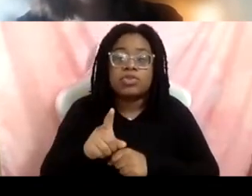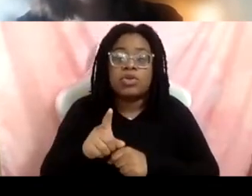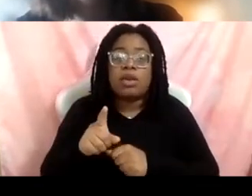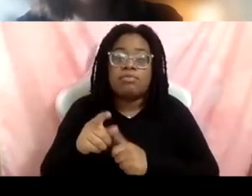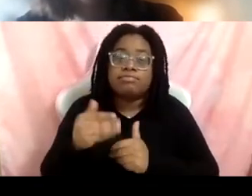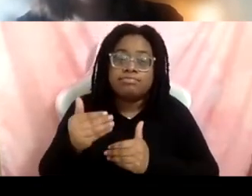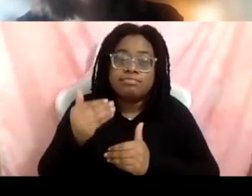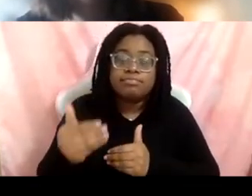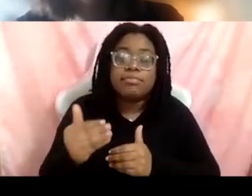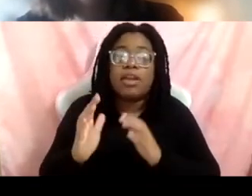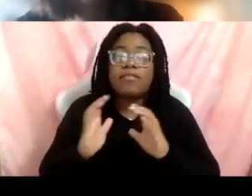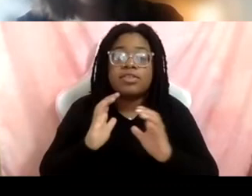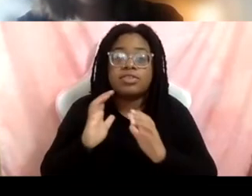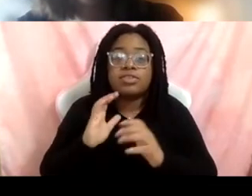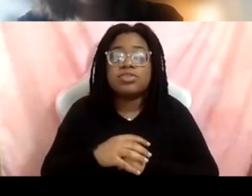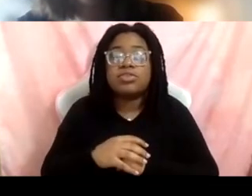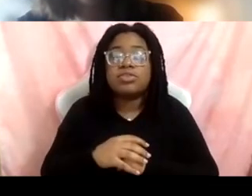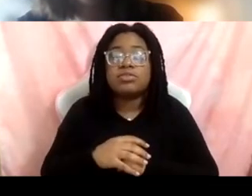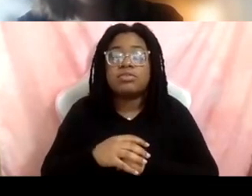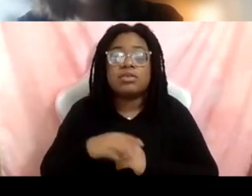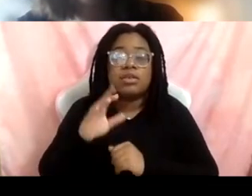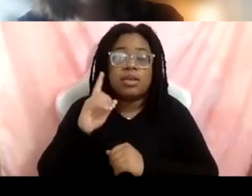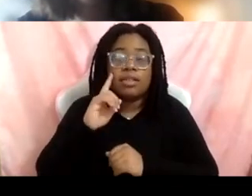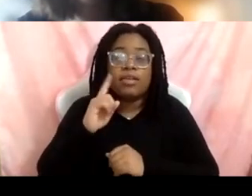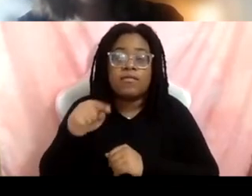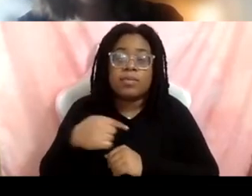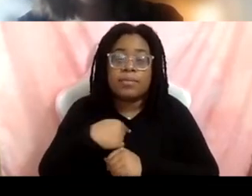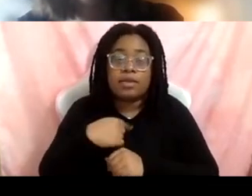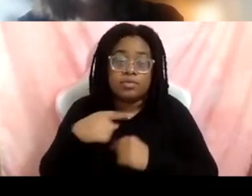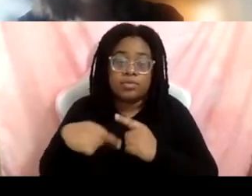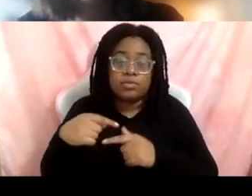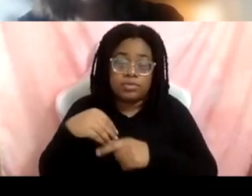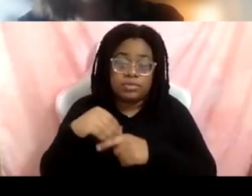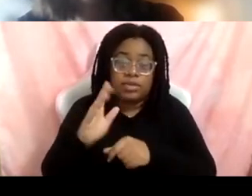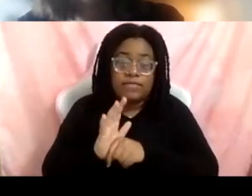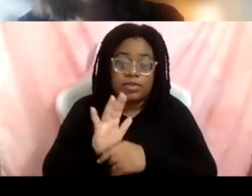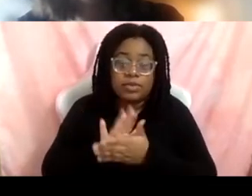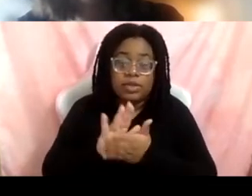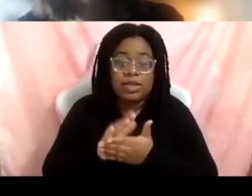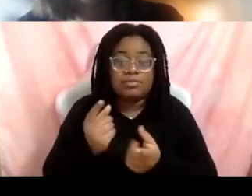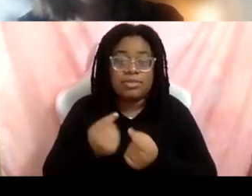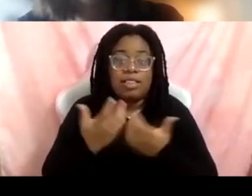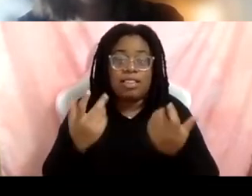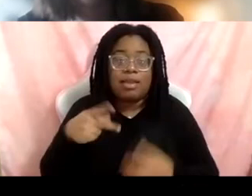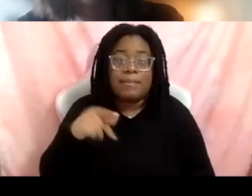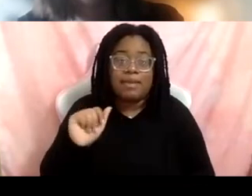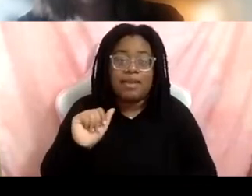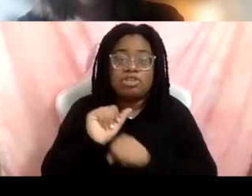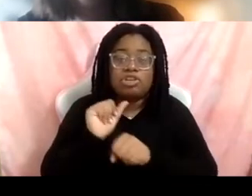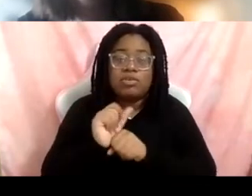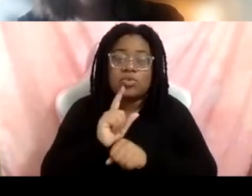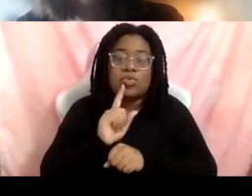ongoing conversation. And I think also for me, when I was in film school, I did a lot of PA jobs, which can be very